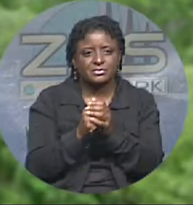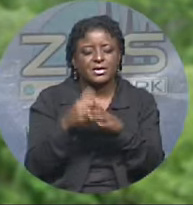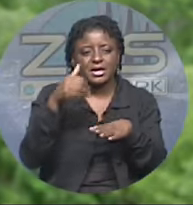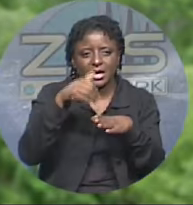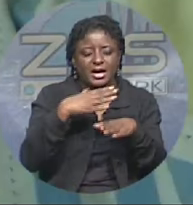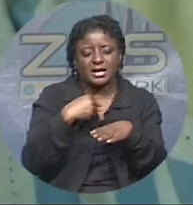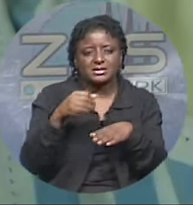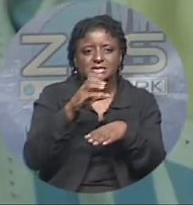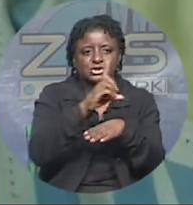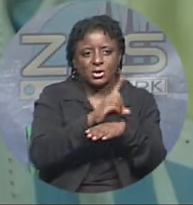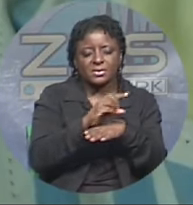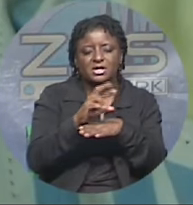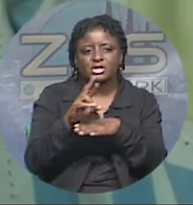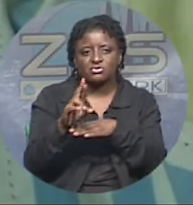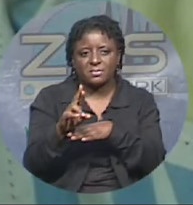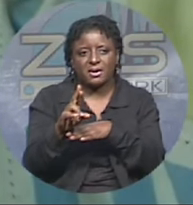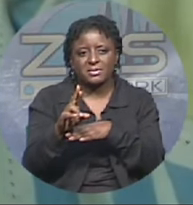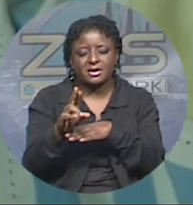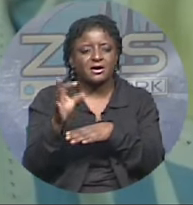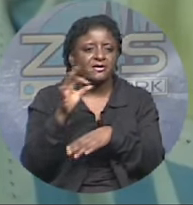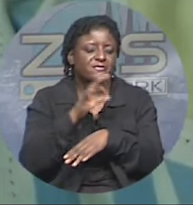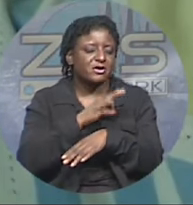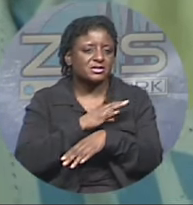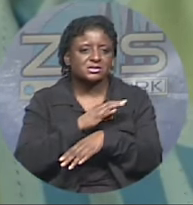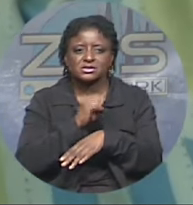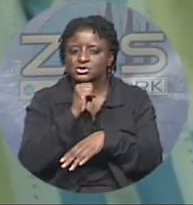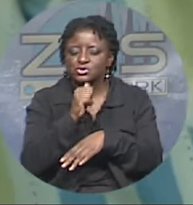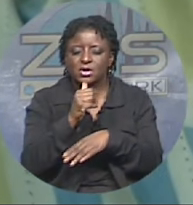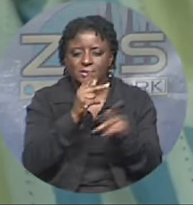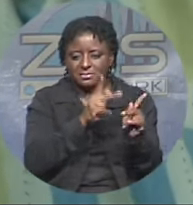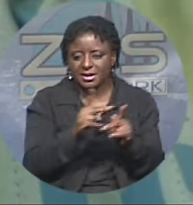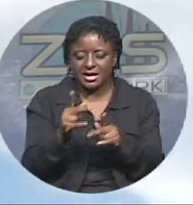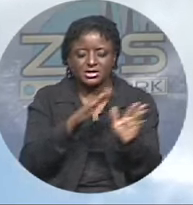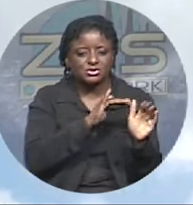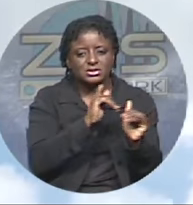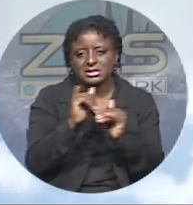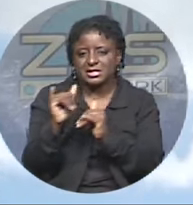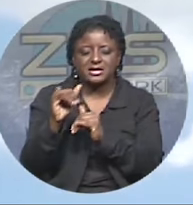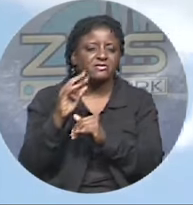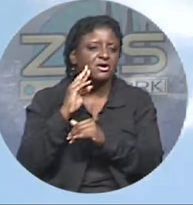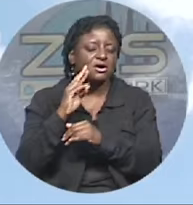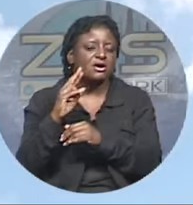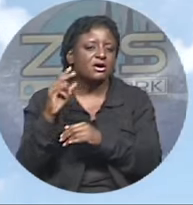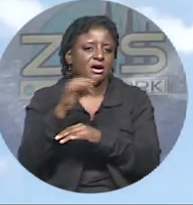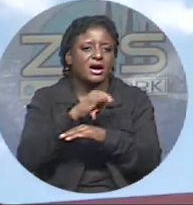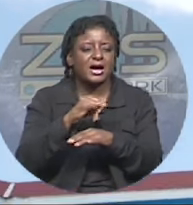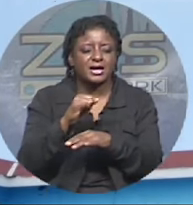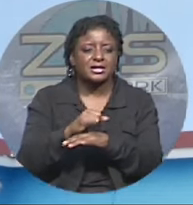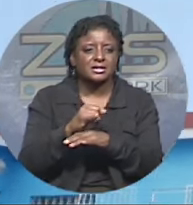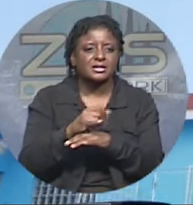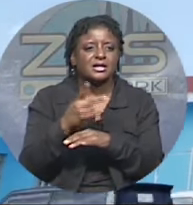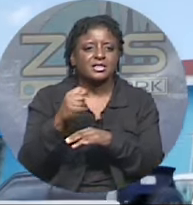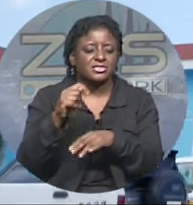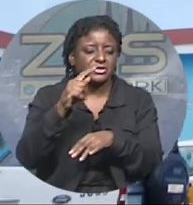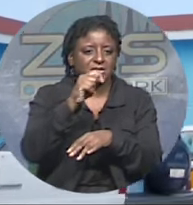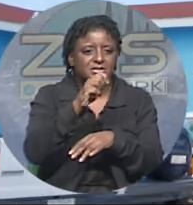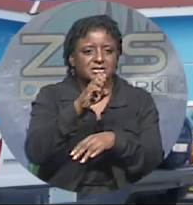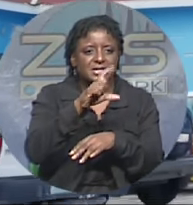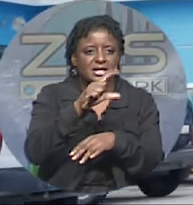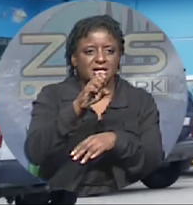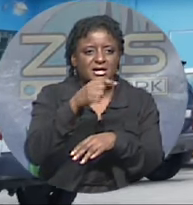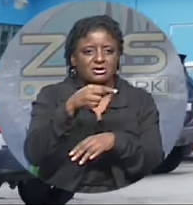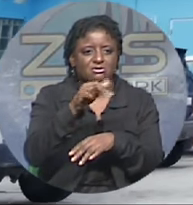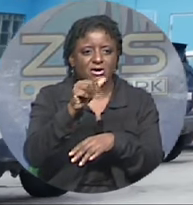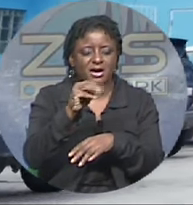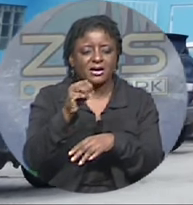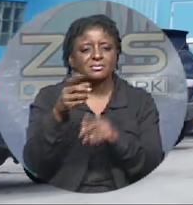Dominican Republic. Ferguson has no plans to leave her island. The telegraph era she left behind, eclipsed by the cell